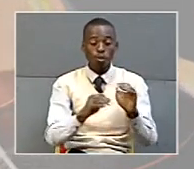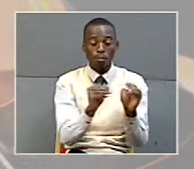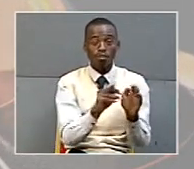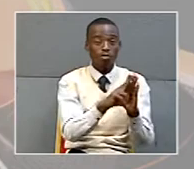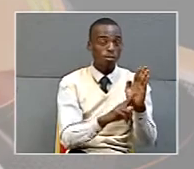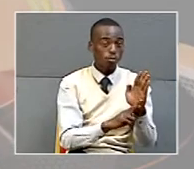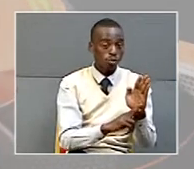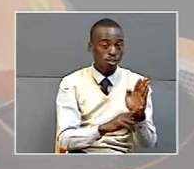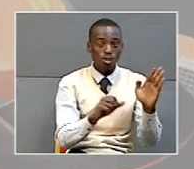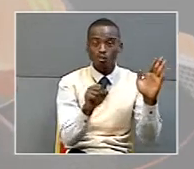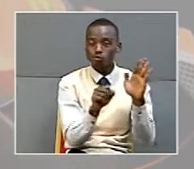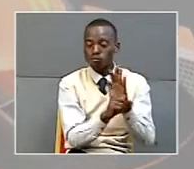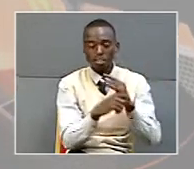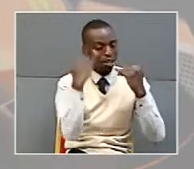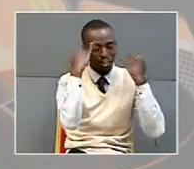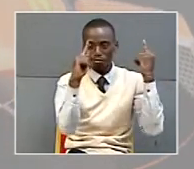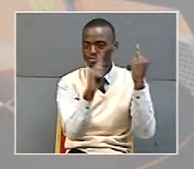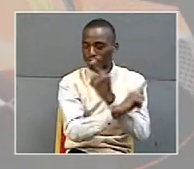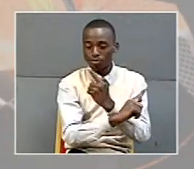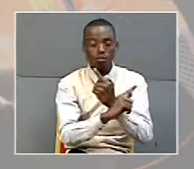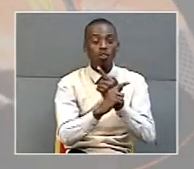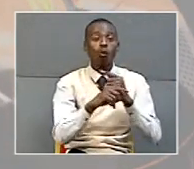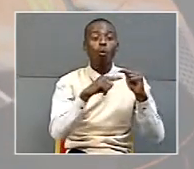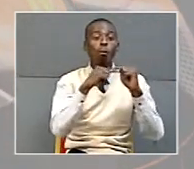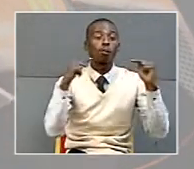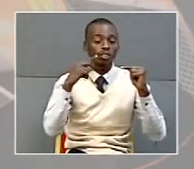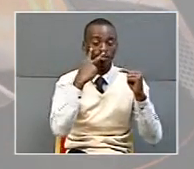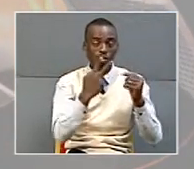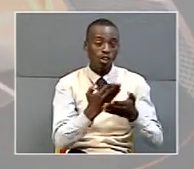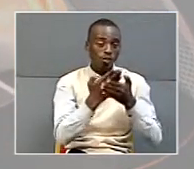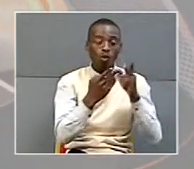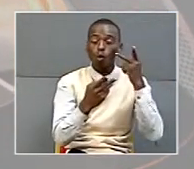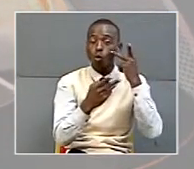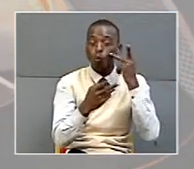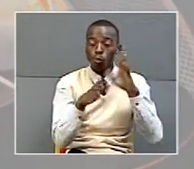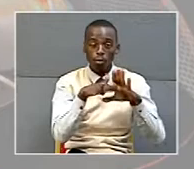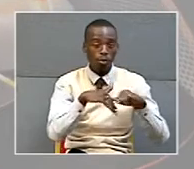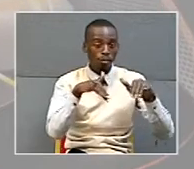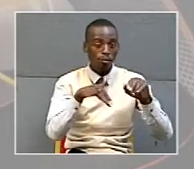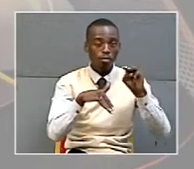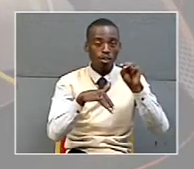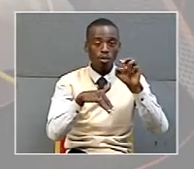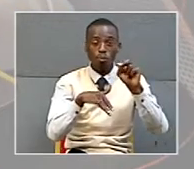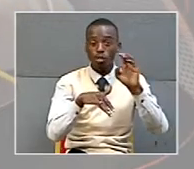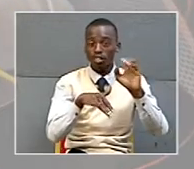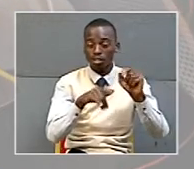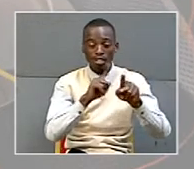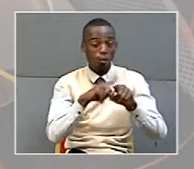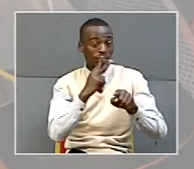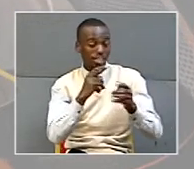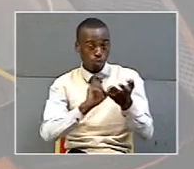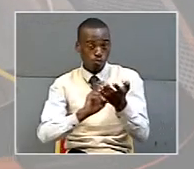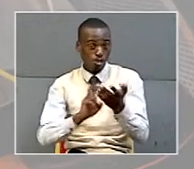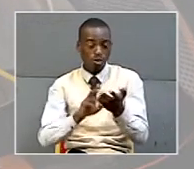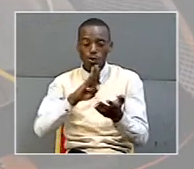is totally obnoxious of that view as presented by Kumi woman MP Monica Hamading. This was during the second reading